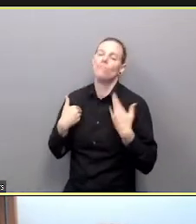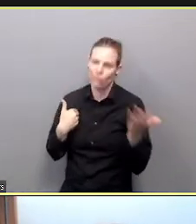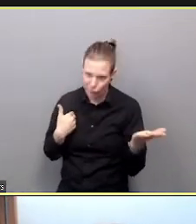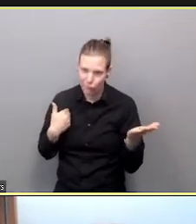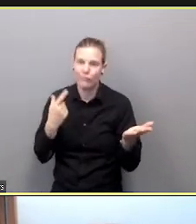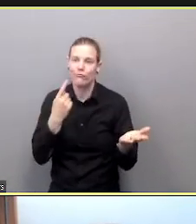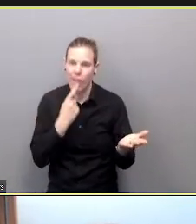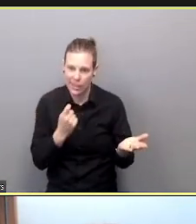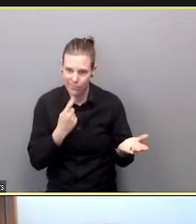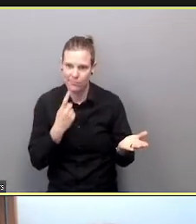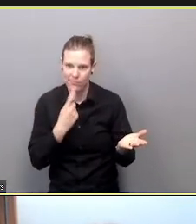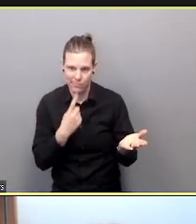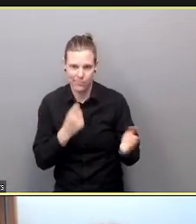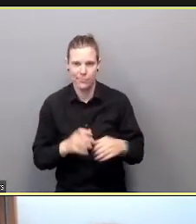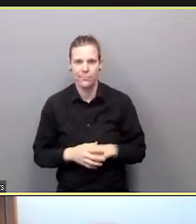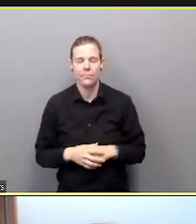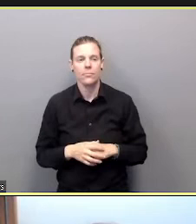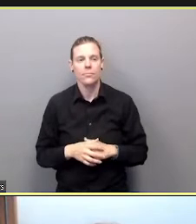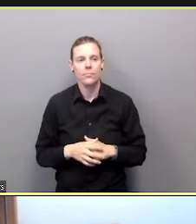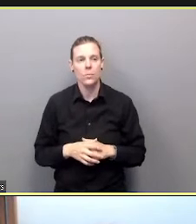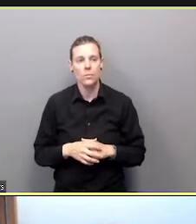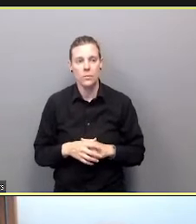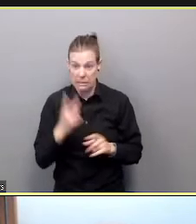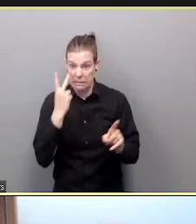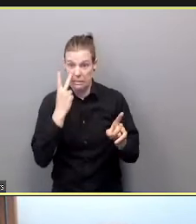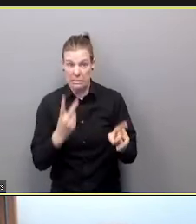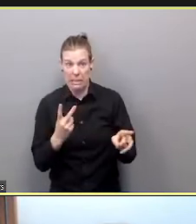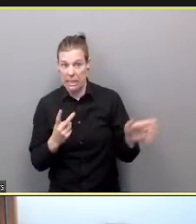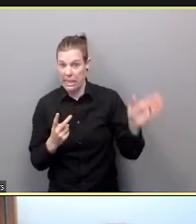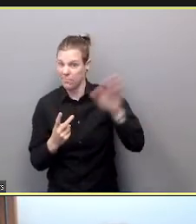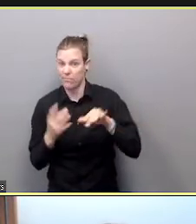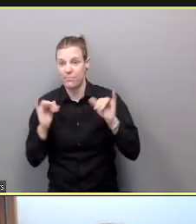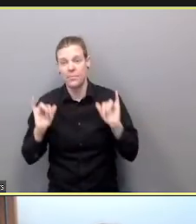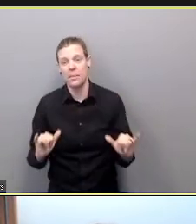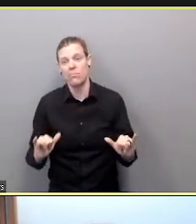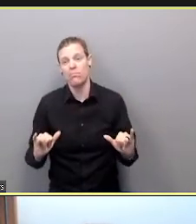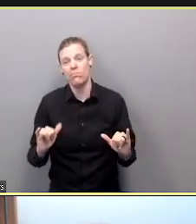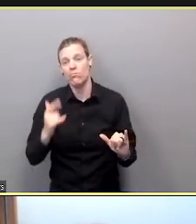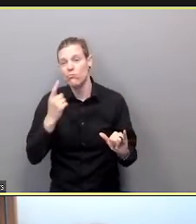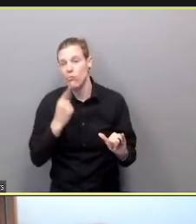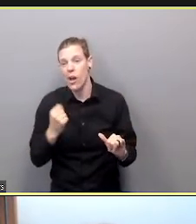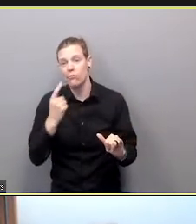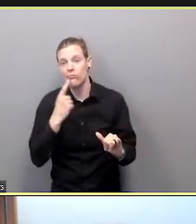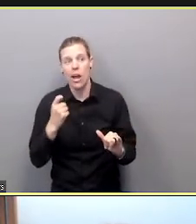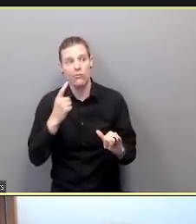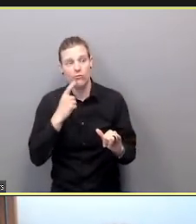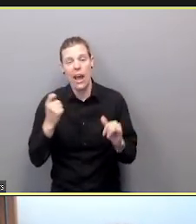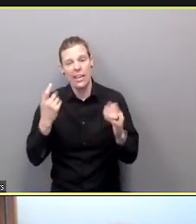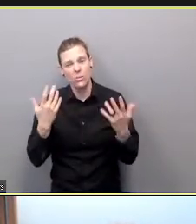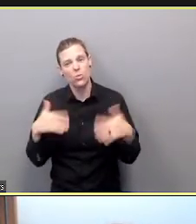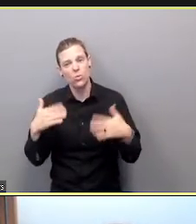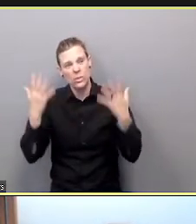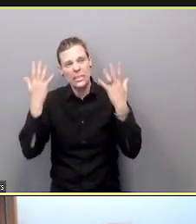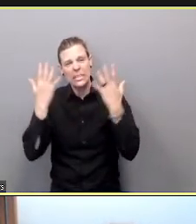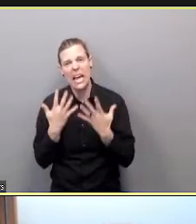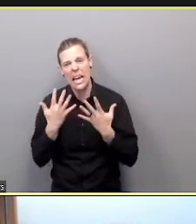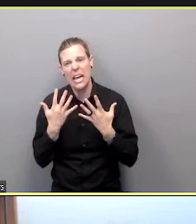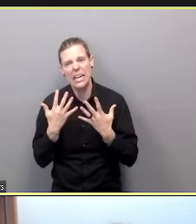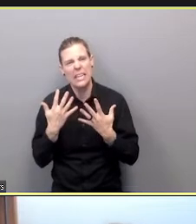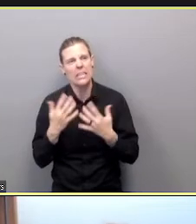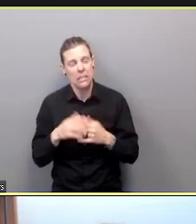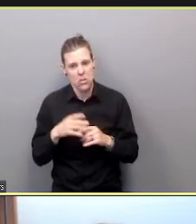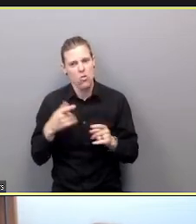And there, as you can see, we continue, unfortunately, to show a